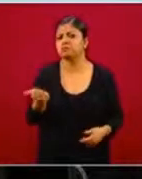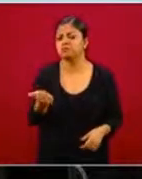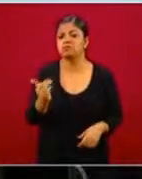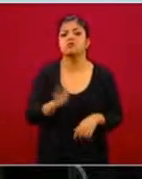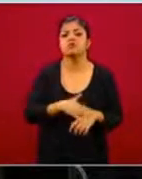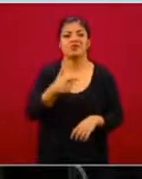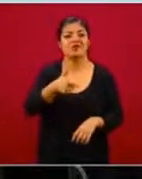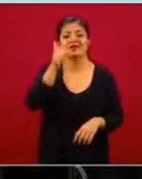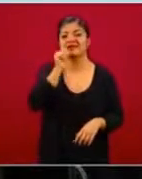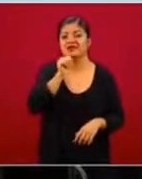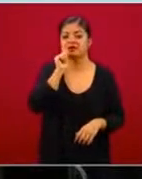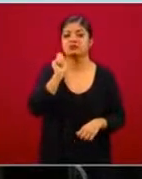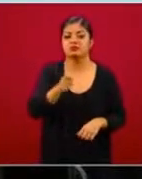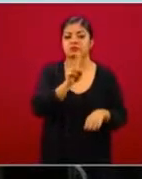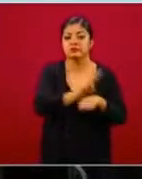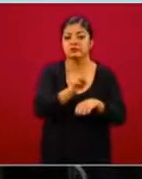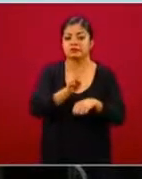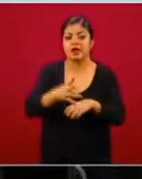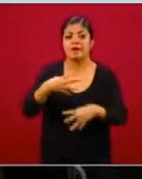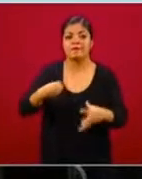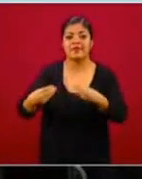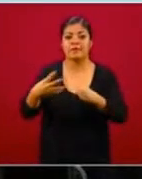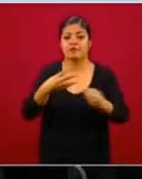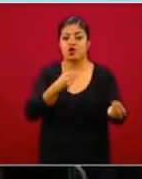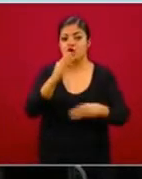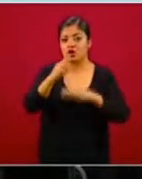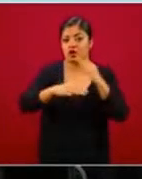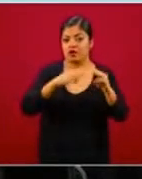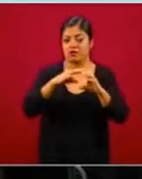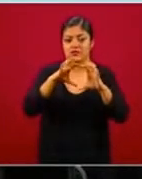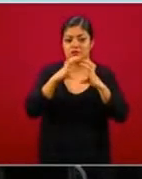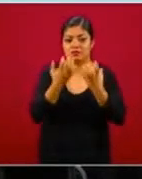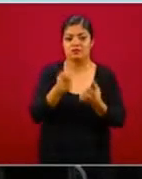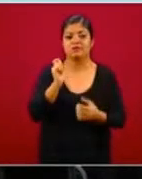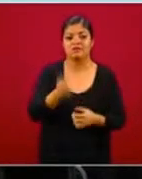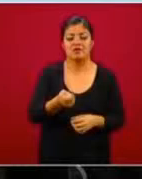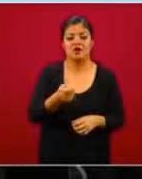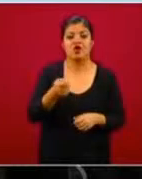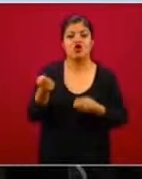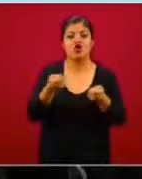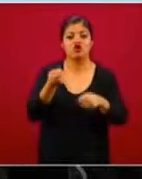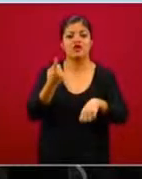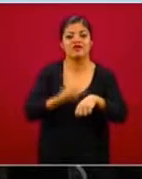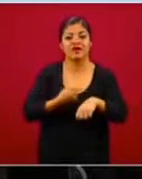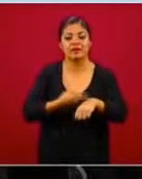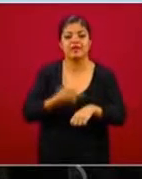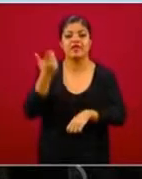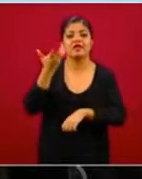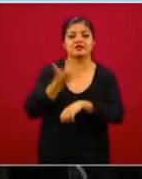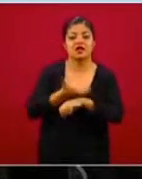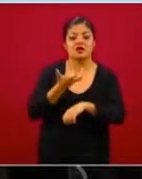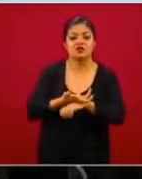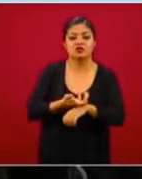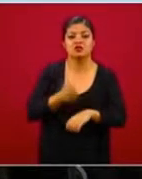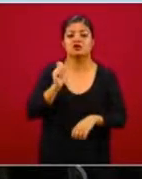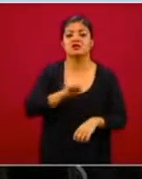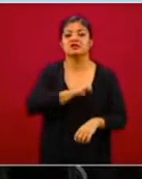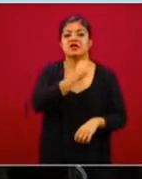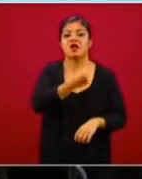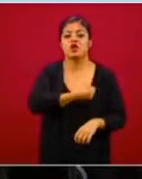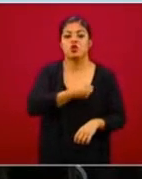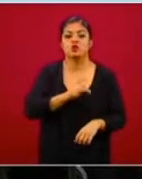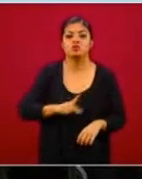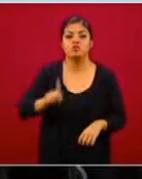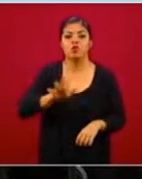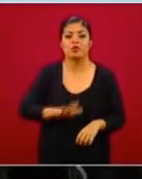last 7 days. Why? This is a common practice in epidemiological monitoring in a lot of parts